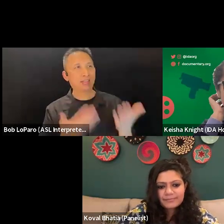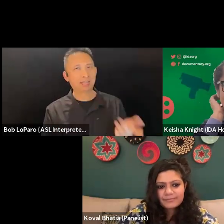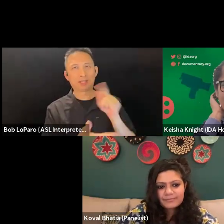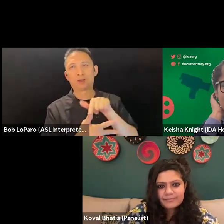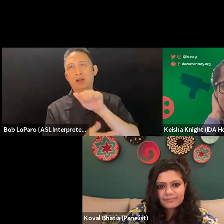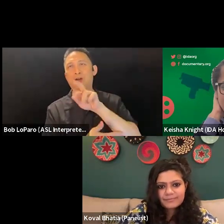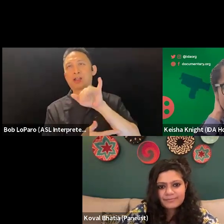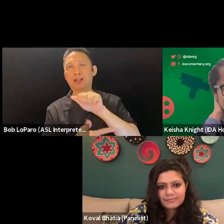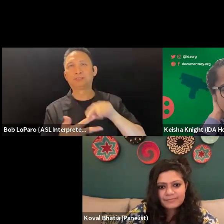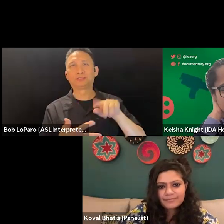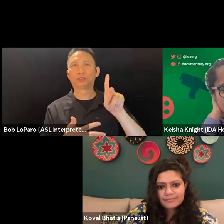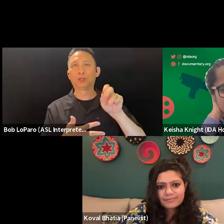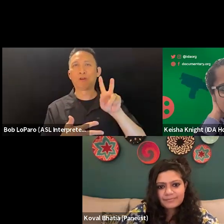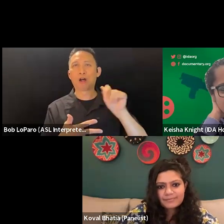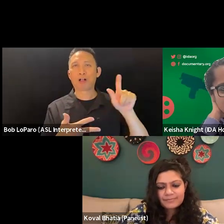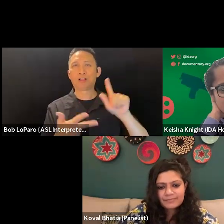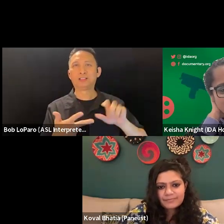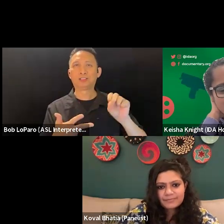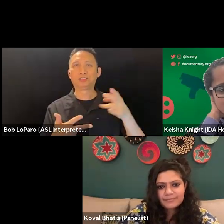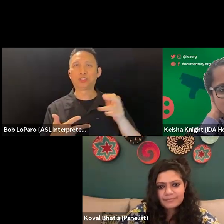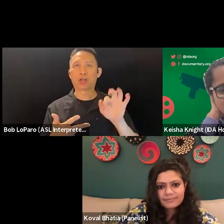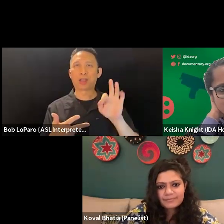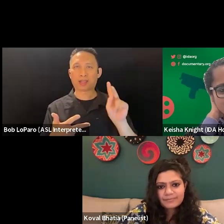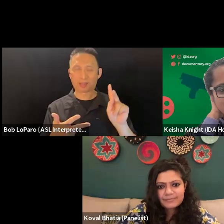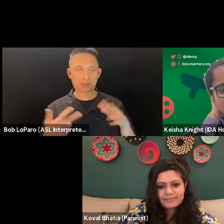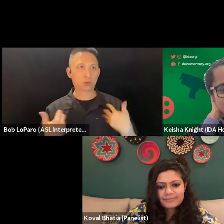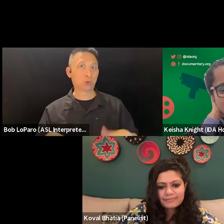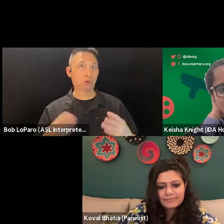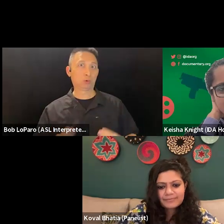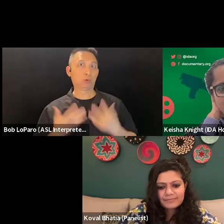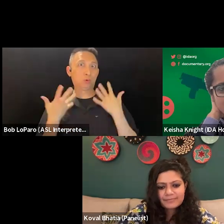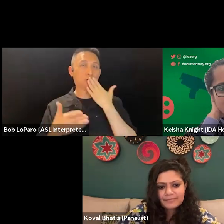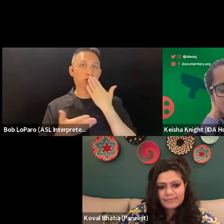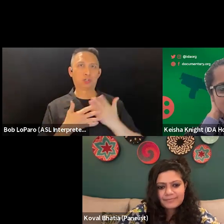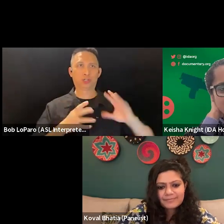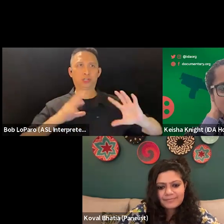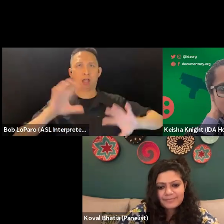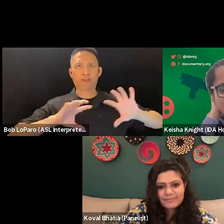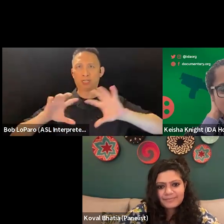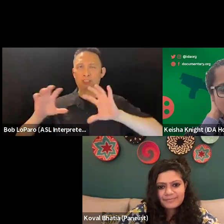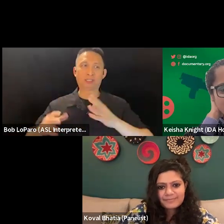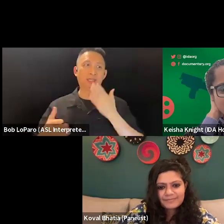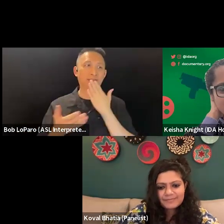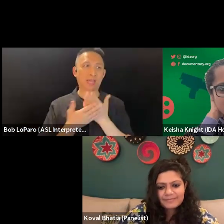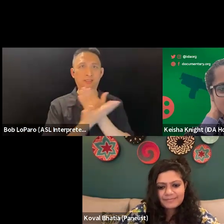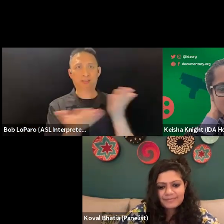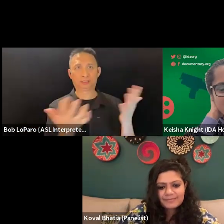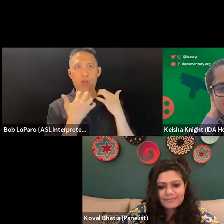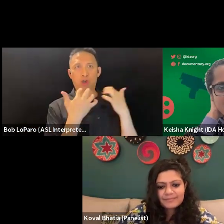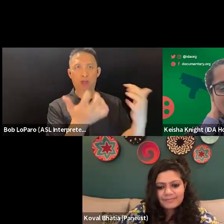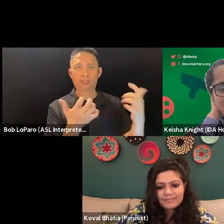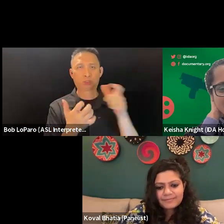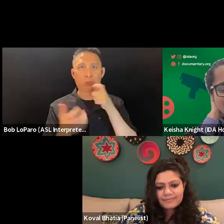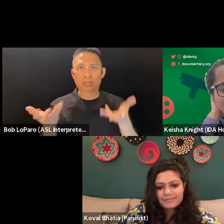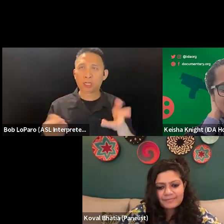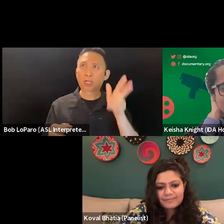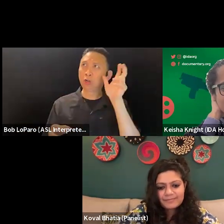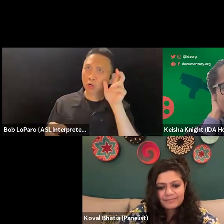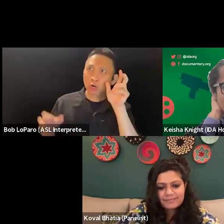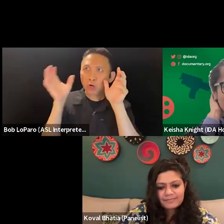The audience priority? Yeah. Did you feel I have a feeling what they want to